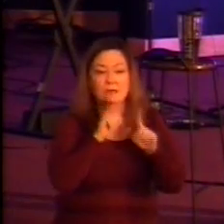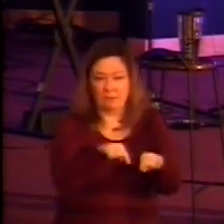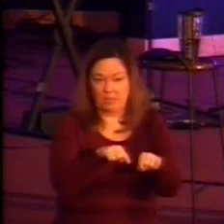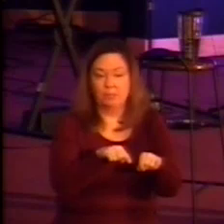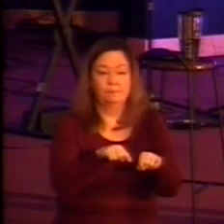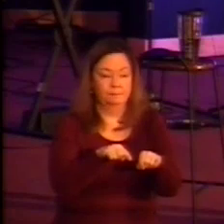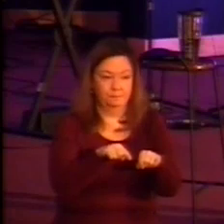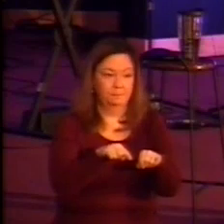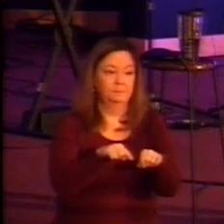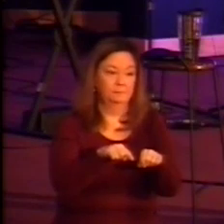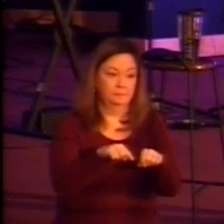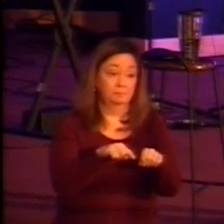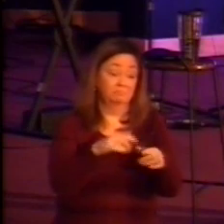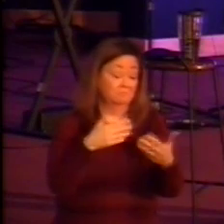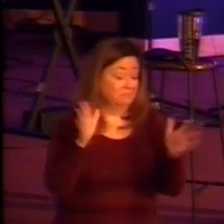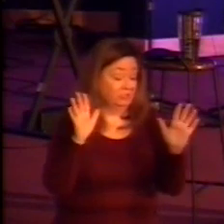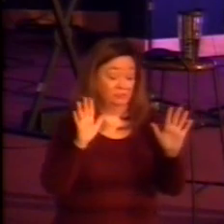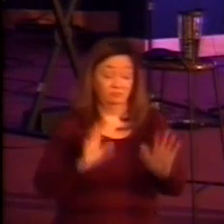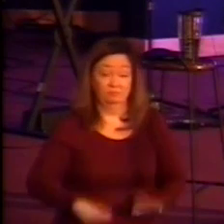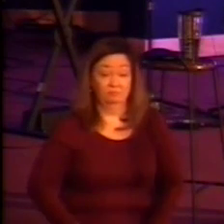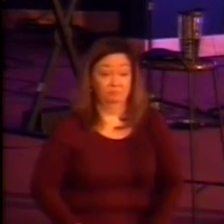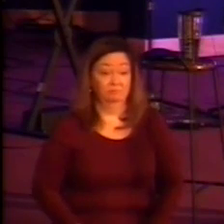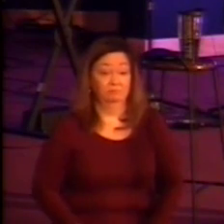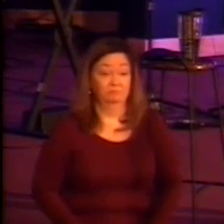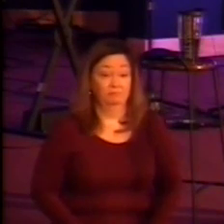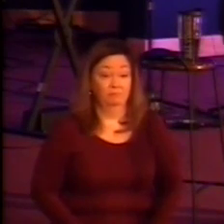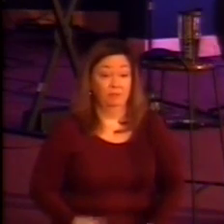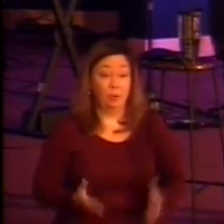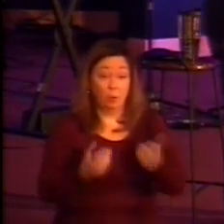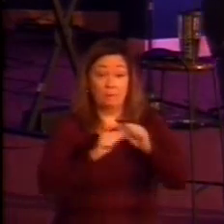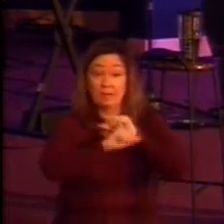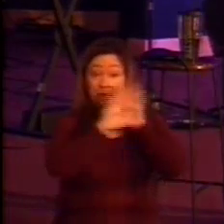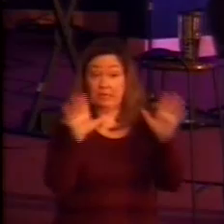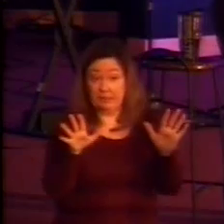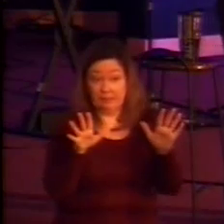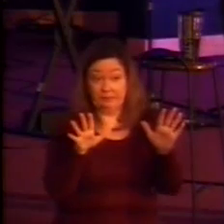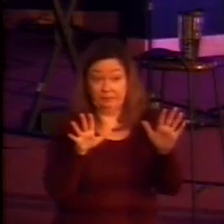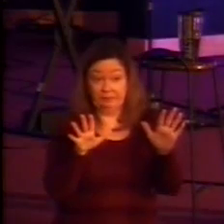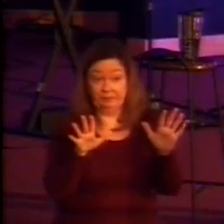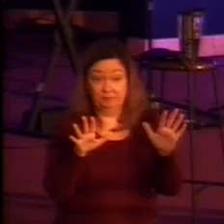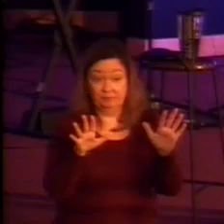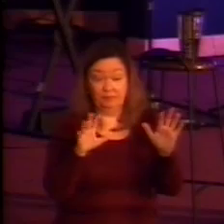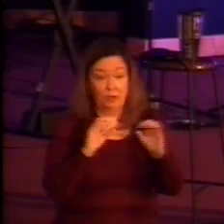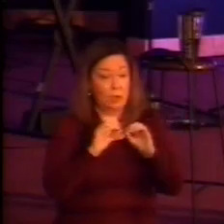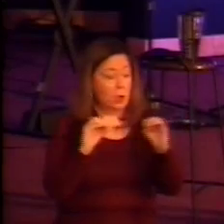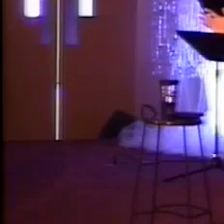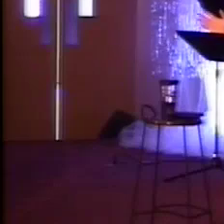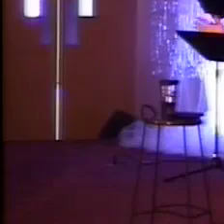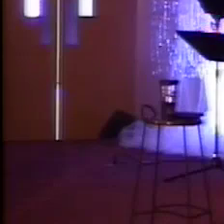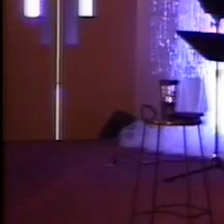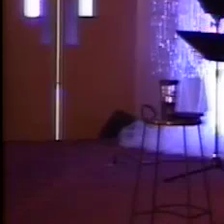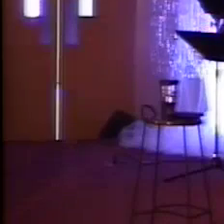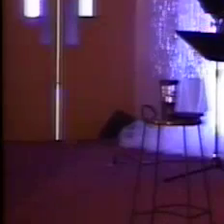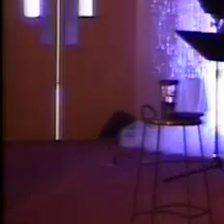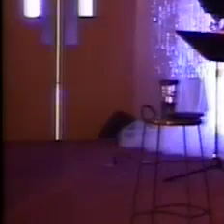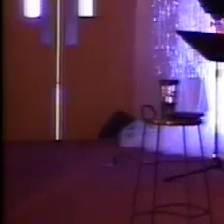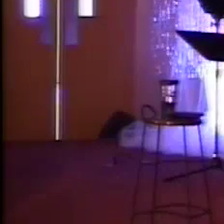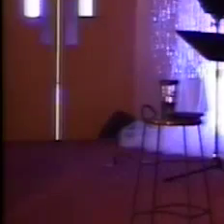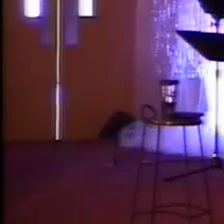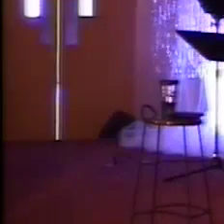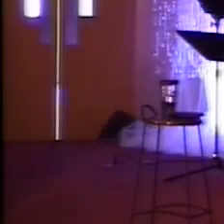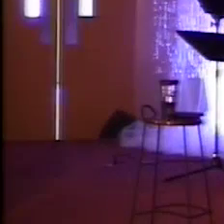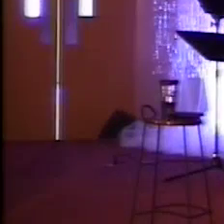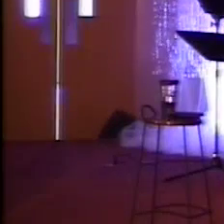it. That's it. I want to be clear about something, though. There is no evidence in Scripture that says